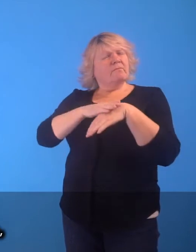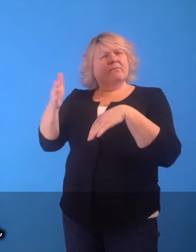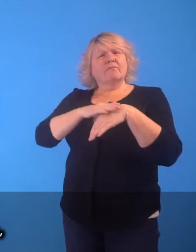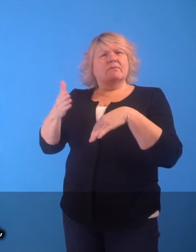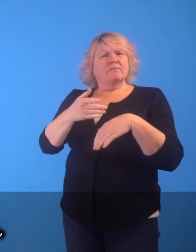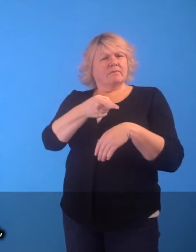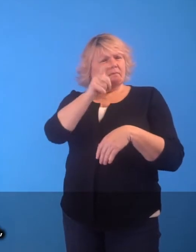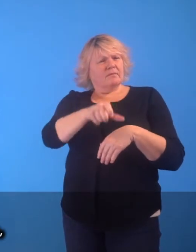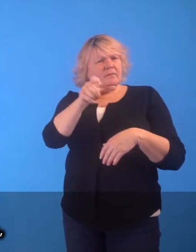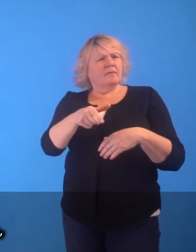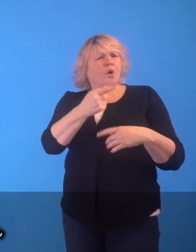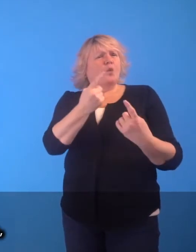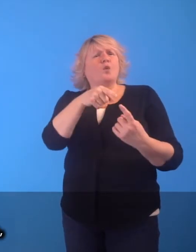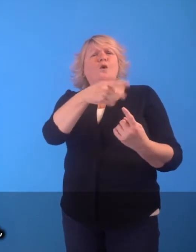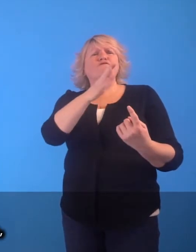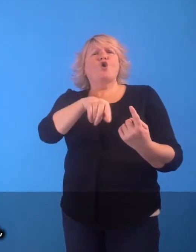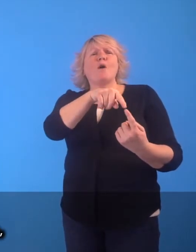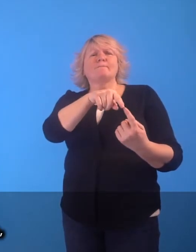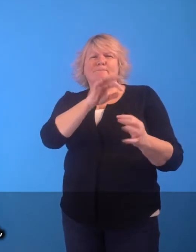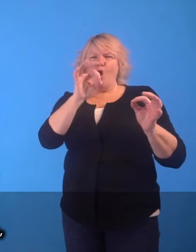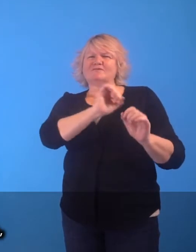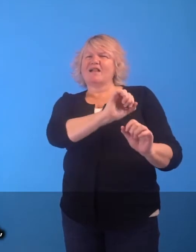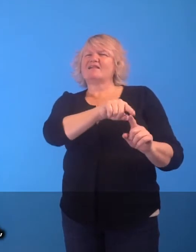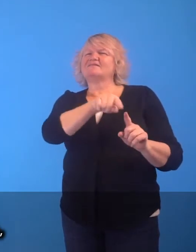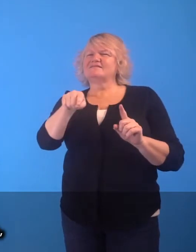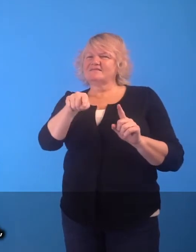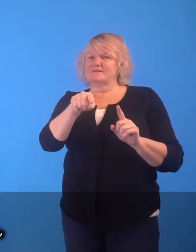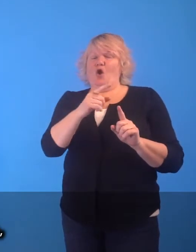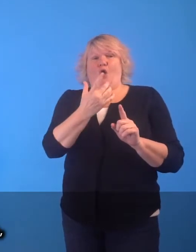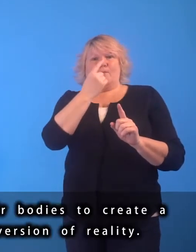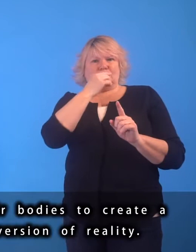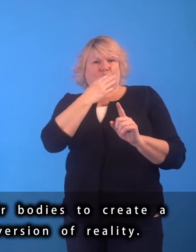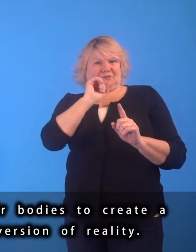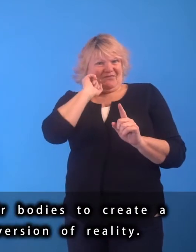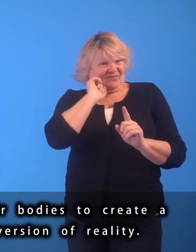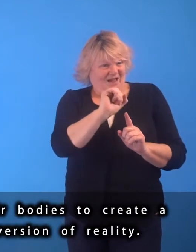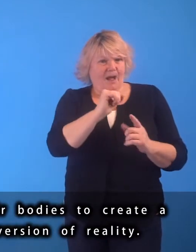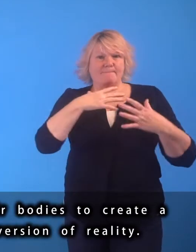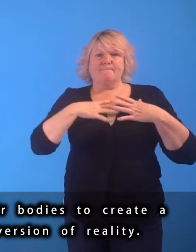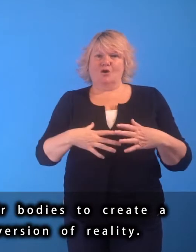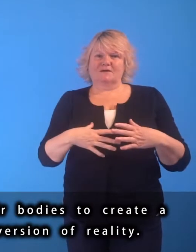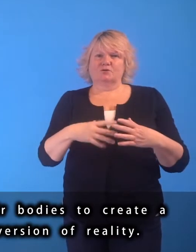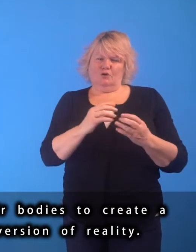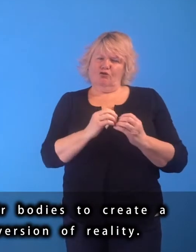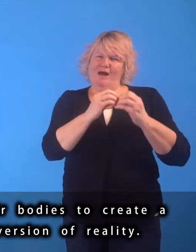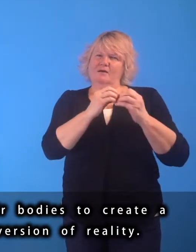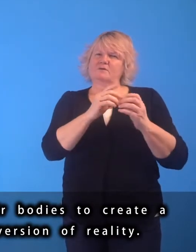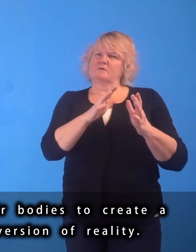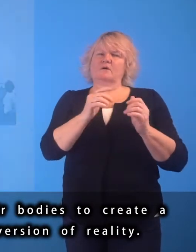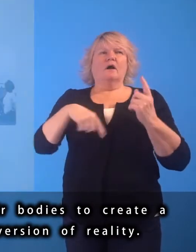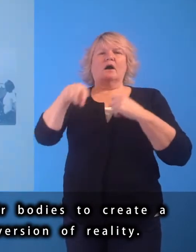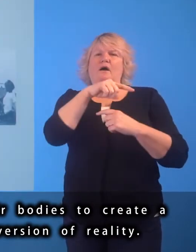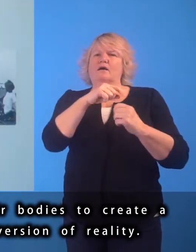He was not concerned with the identity of his models, only the possibility of using their